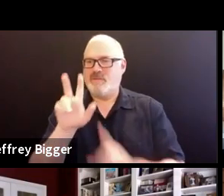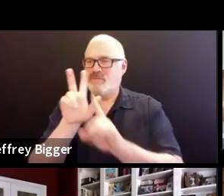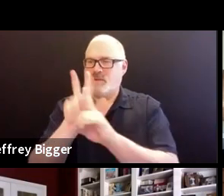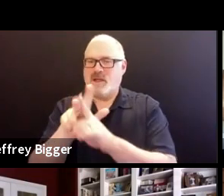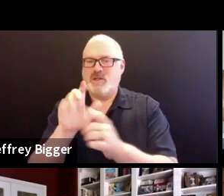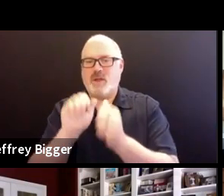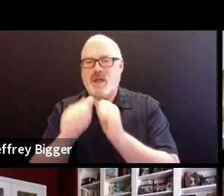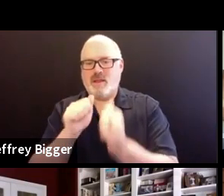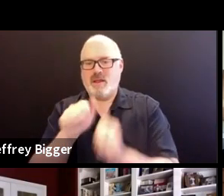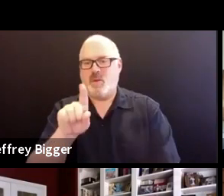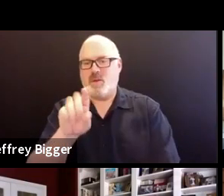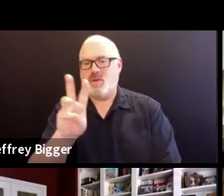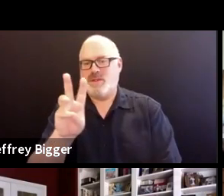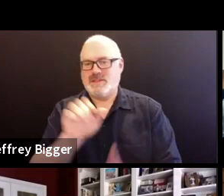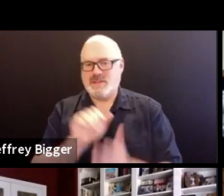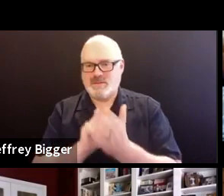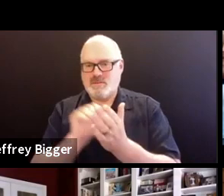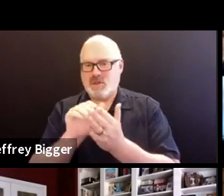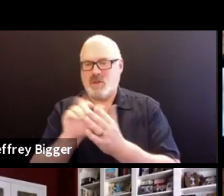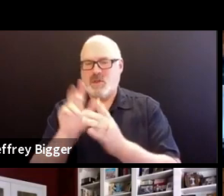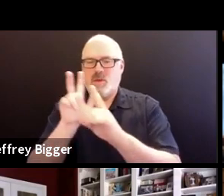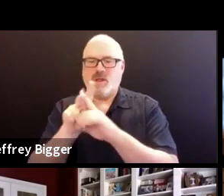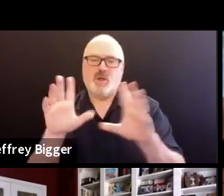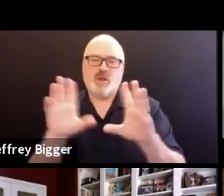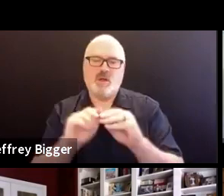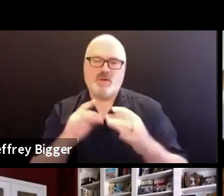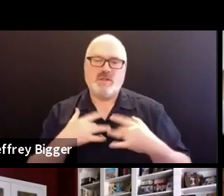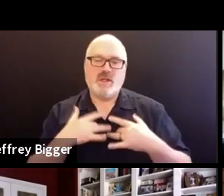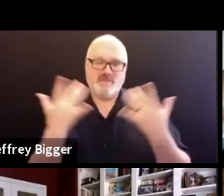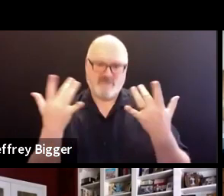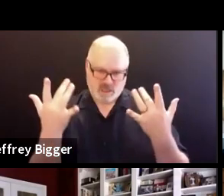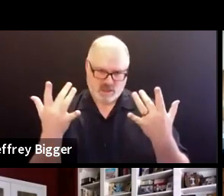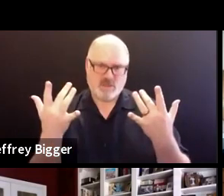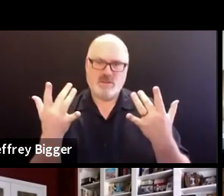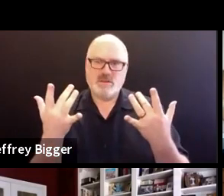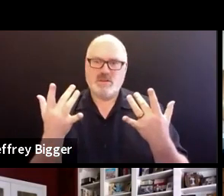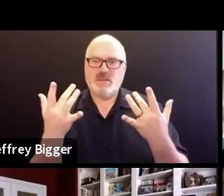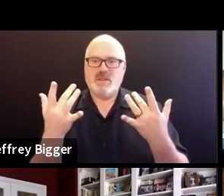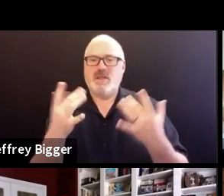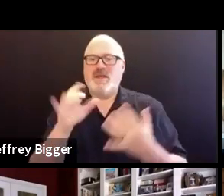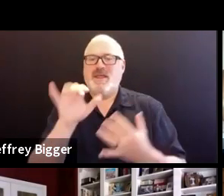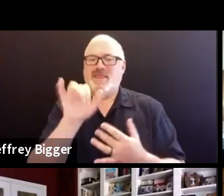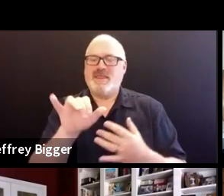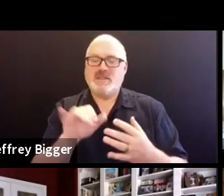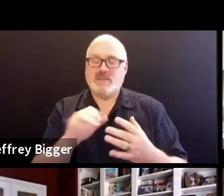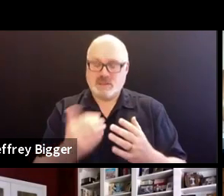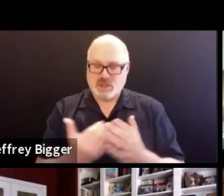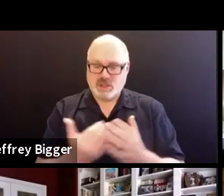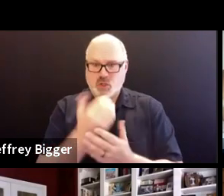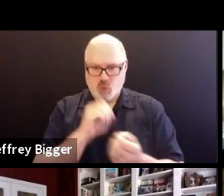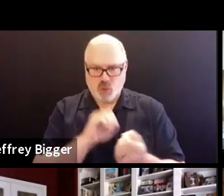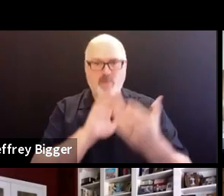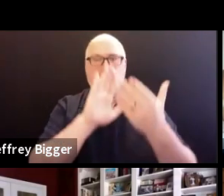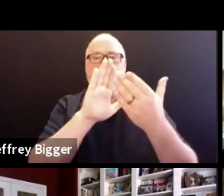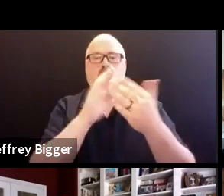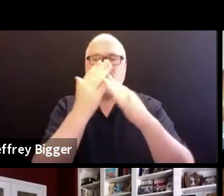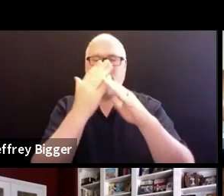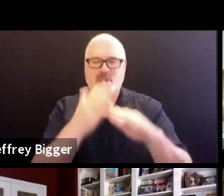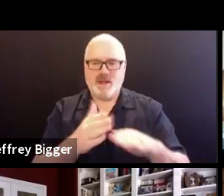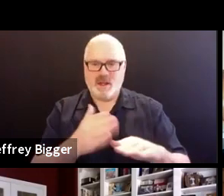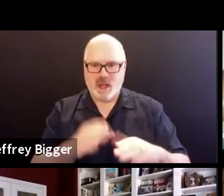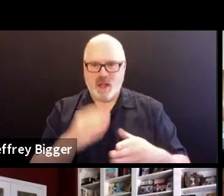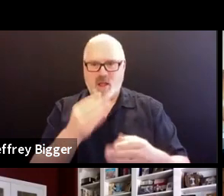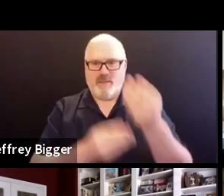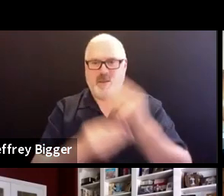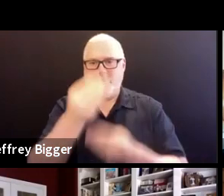and 1.6 million is related to conferences and events. So again, this is a step in a direction of disaggregating our budget,